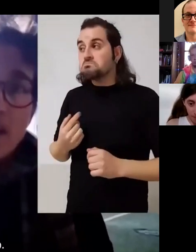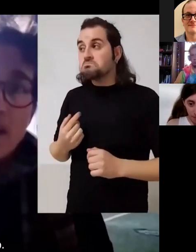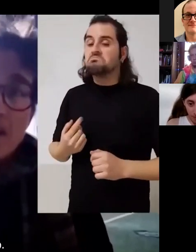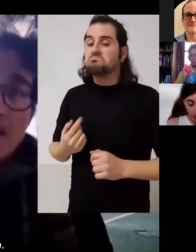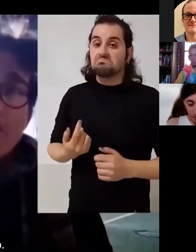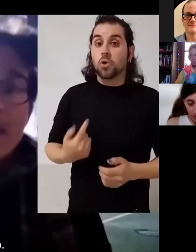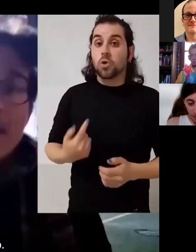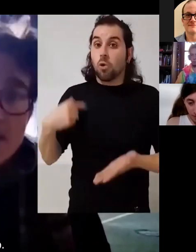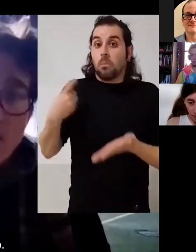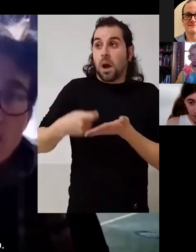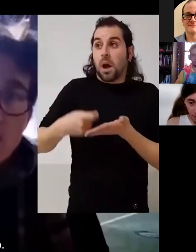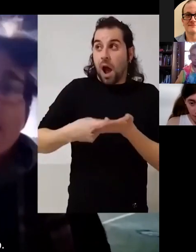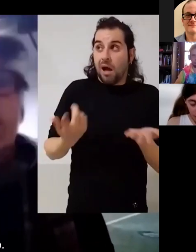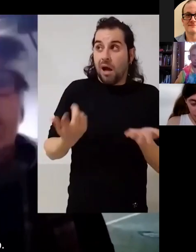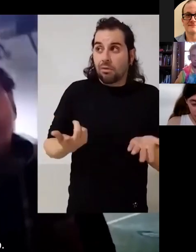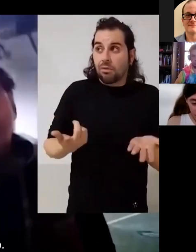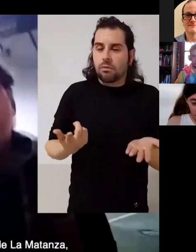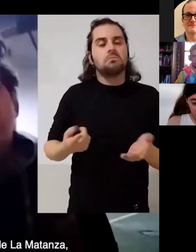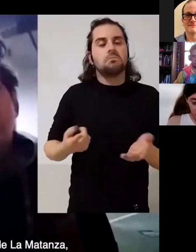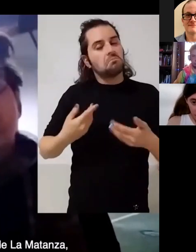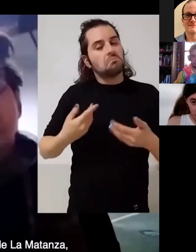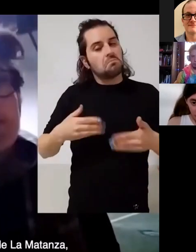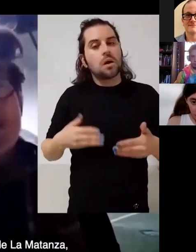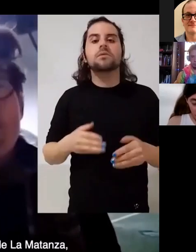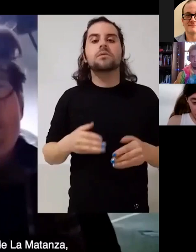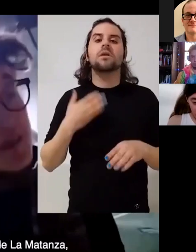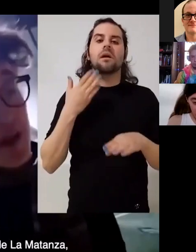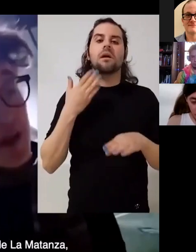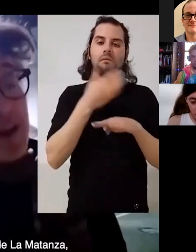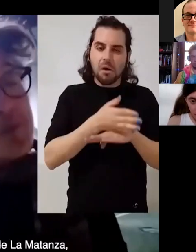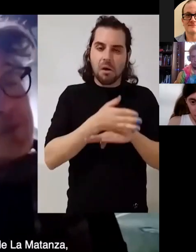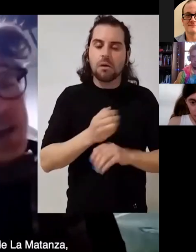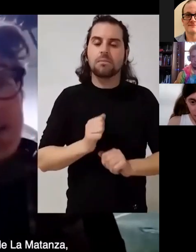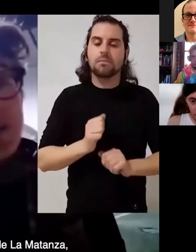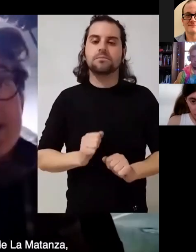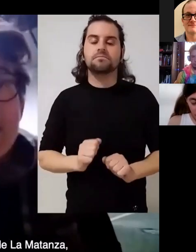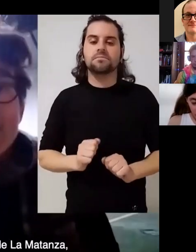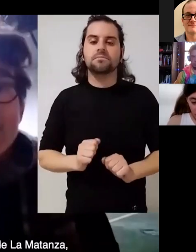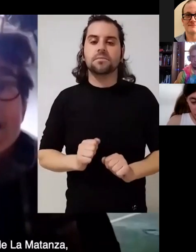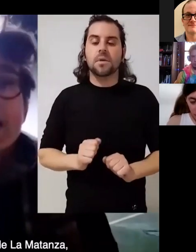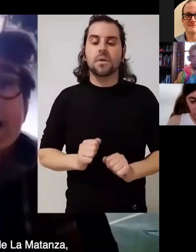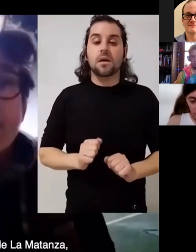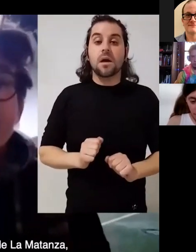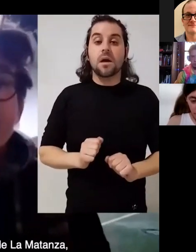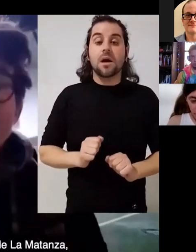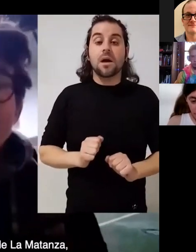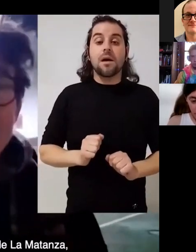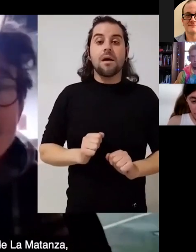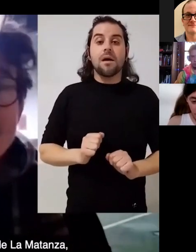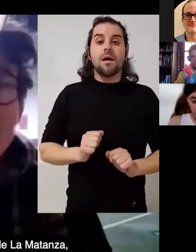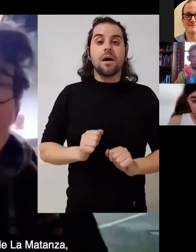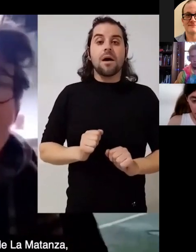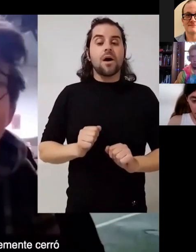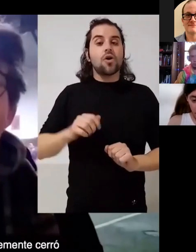health rights. So it was very serious. I did have the